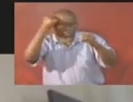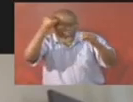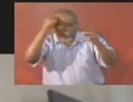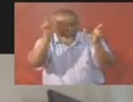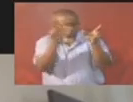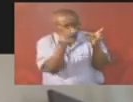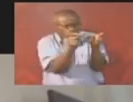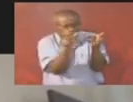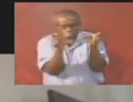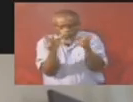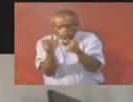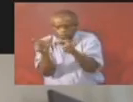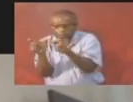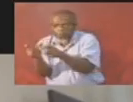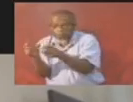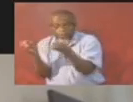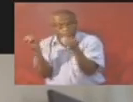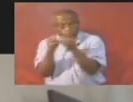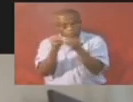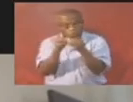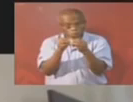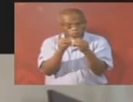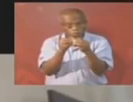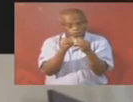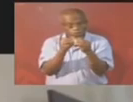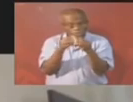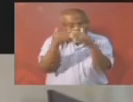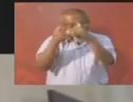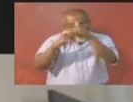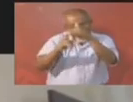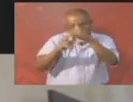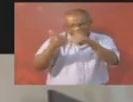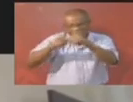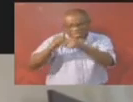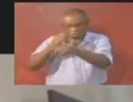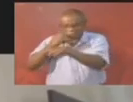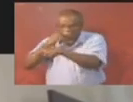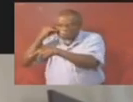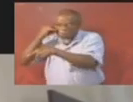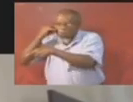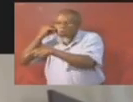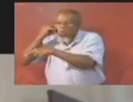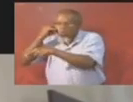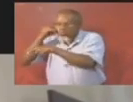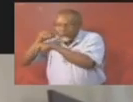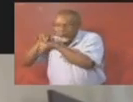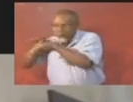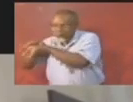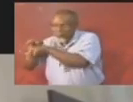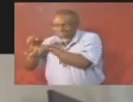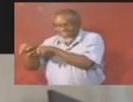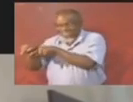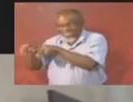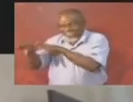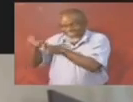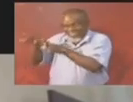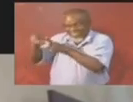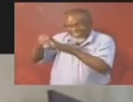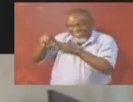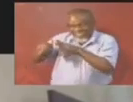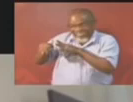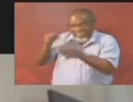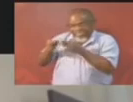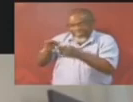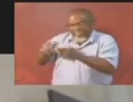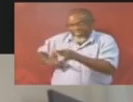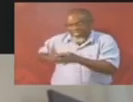positive to prevent at-home spread, especially in situations where, they live in a large household. So that's